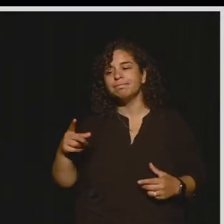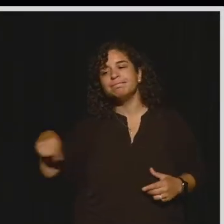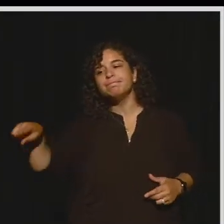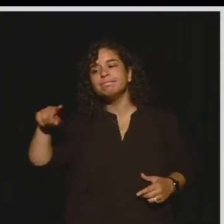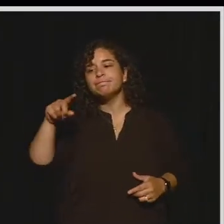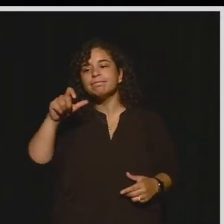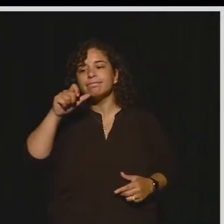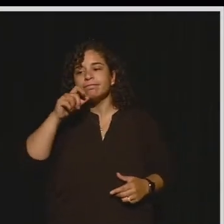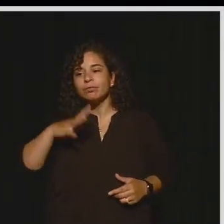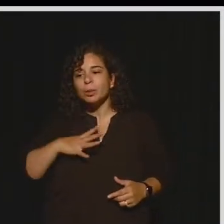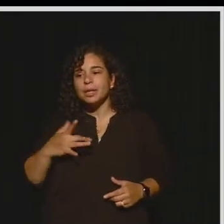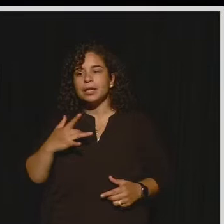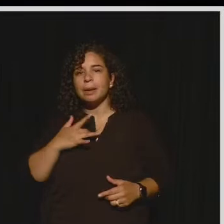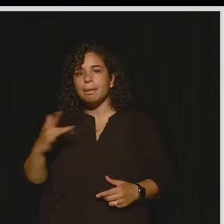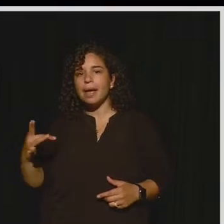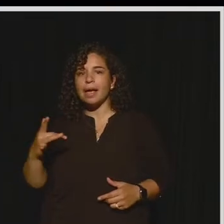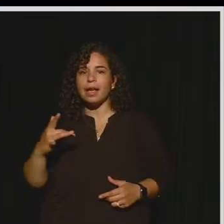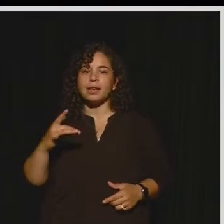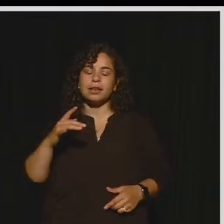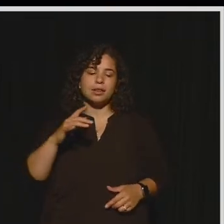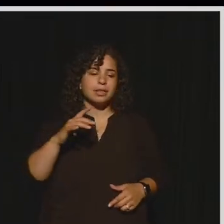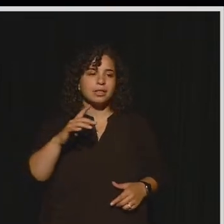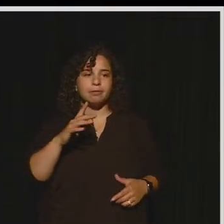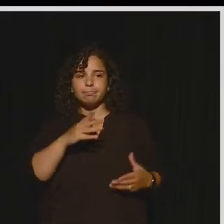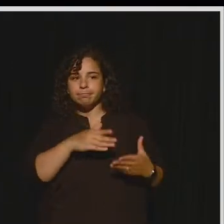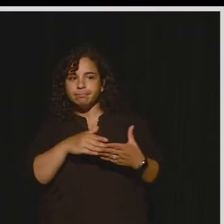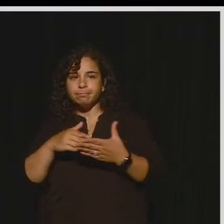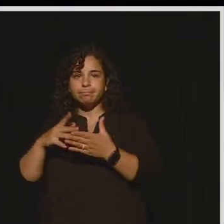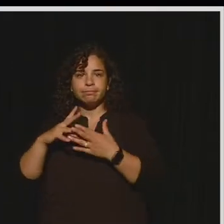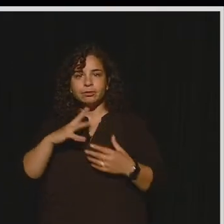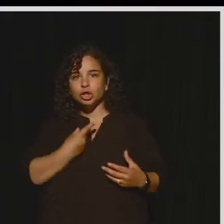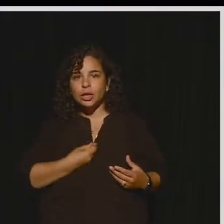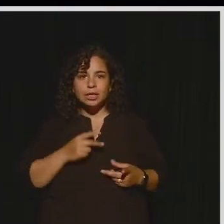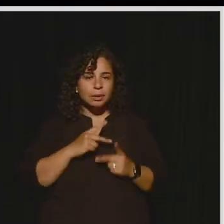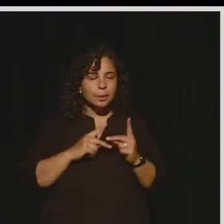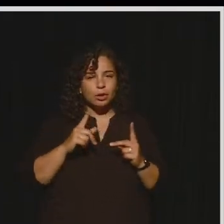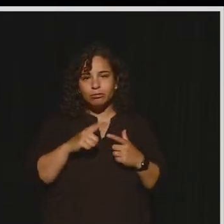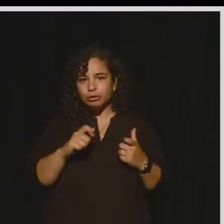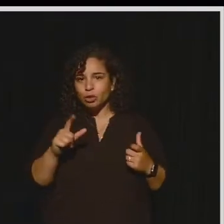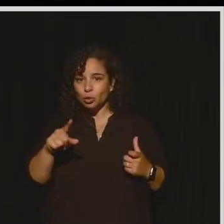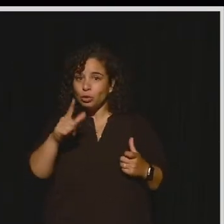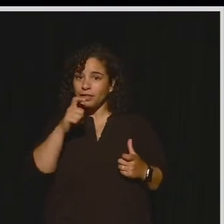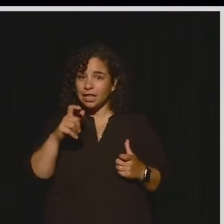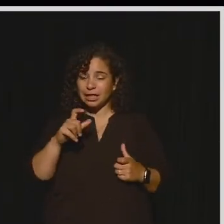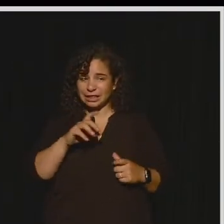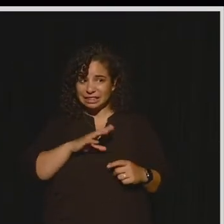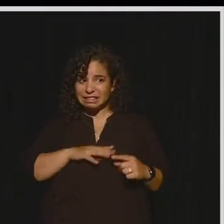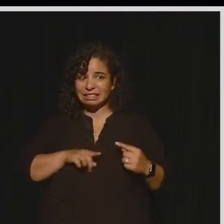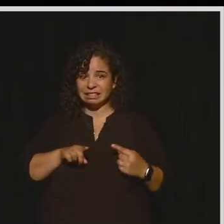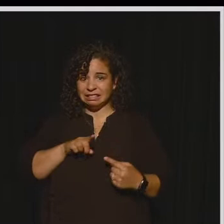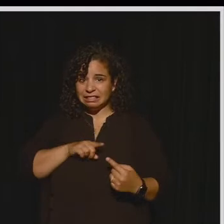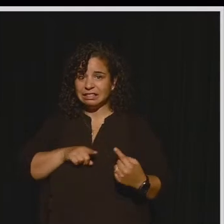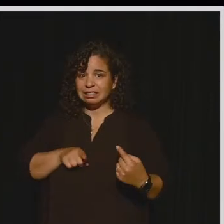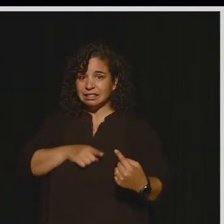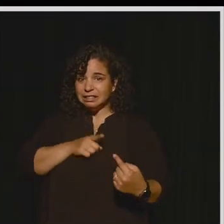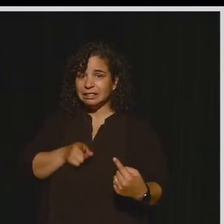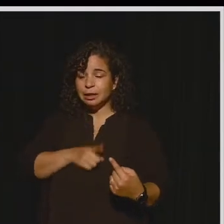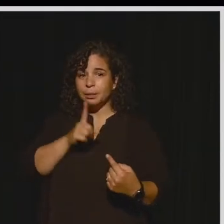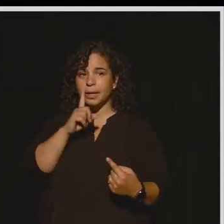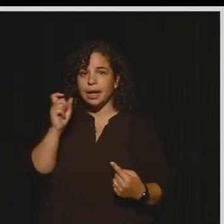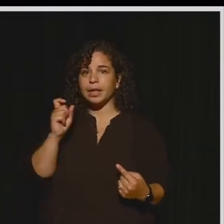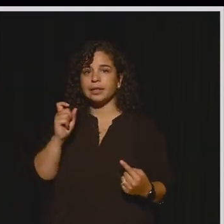people, transgendered people who have had trouble in those spaces historically because the complexion is very particular.